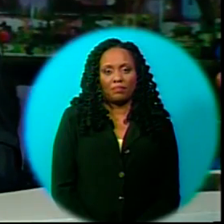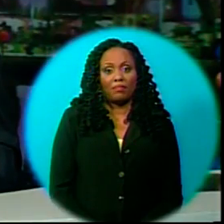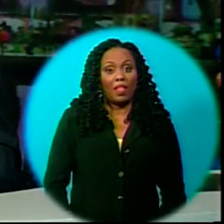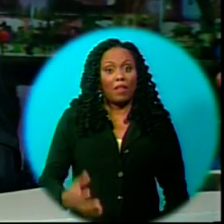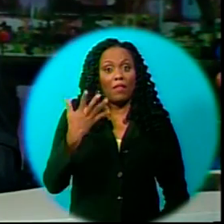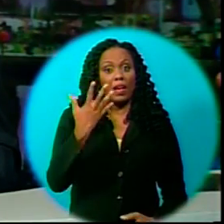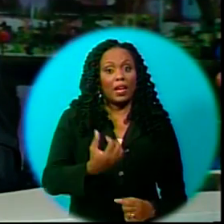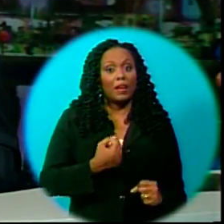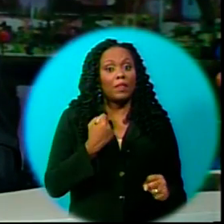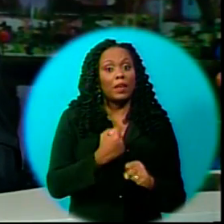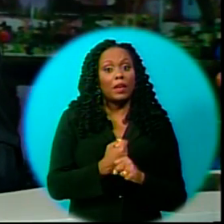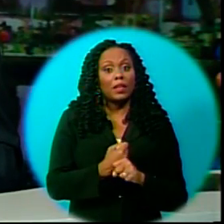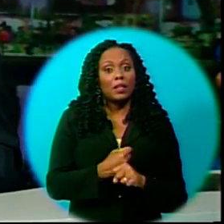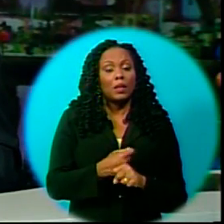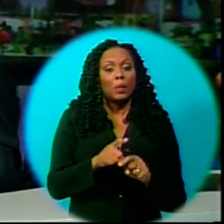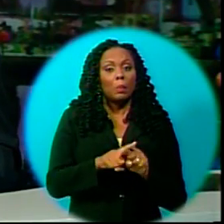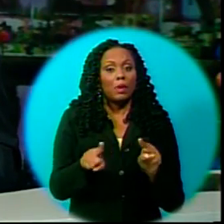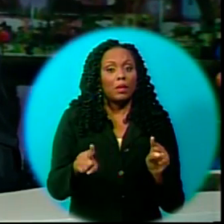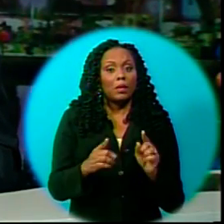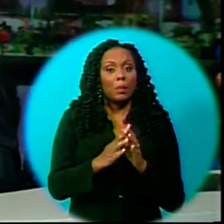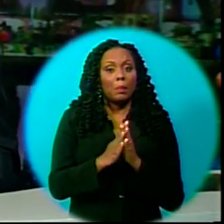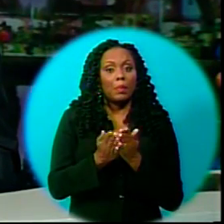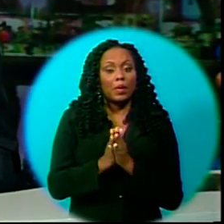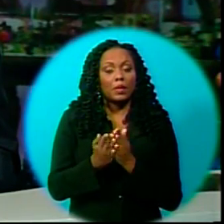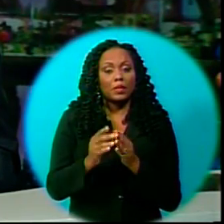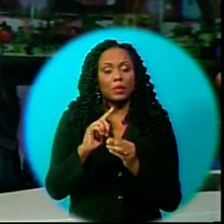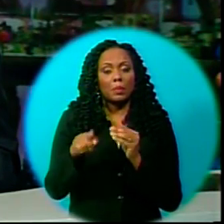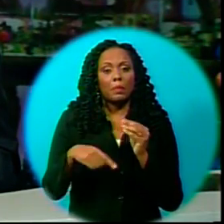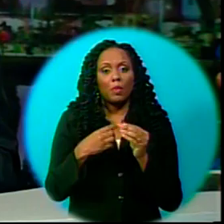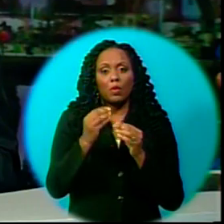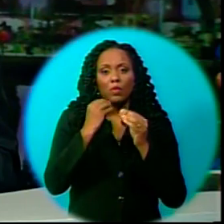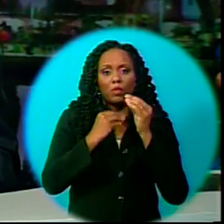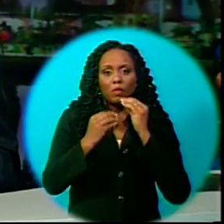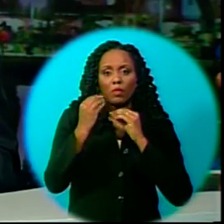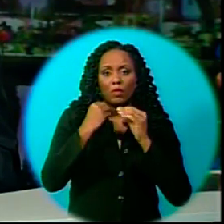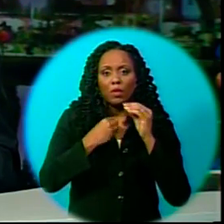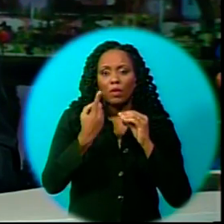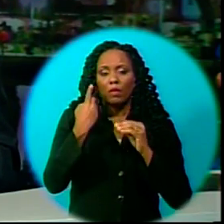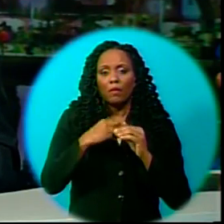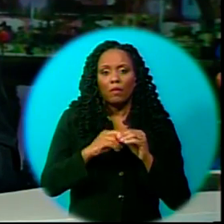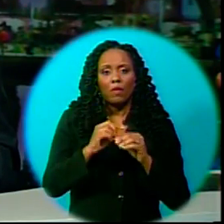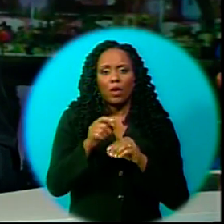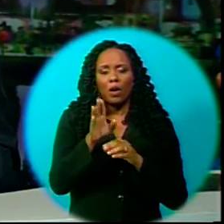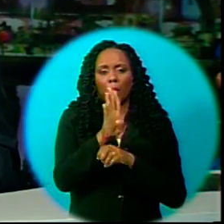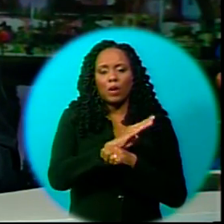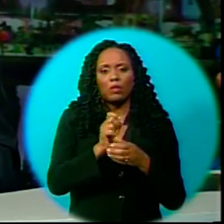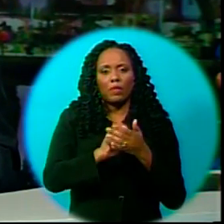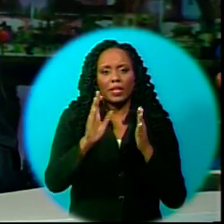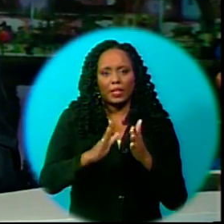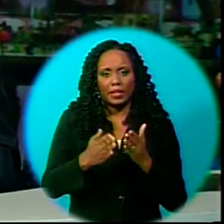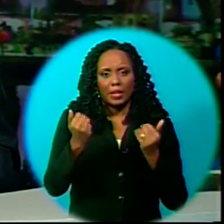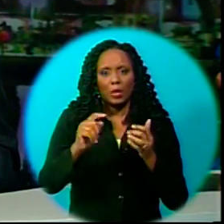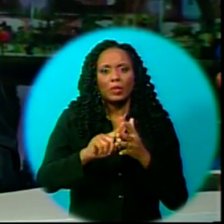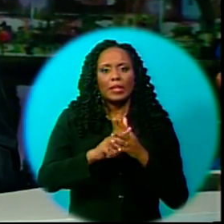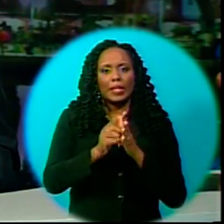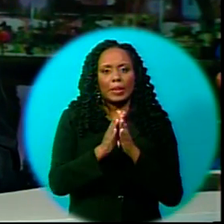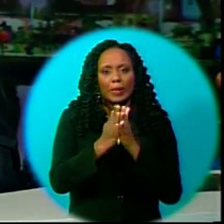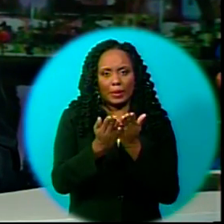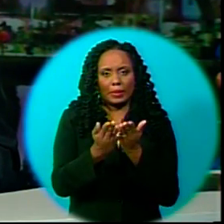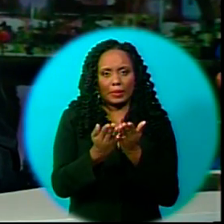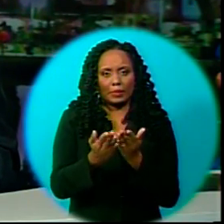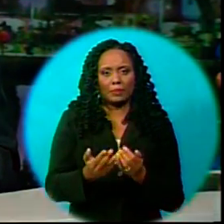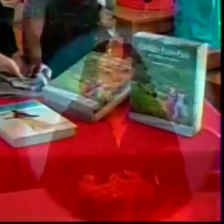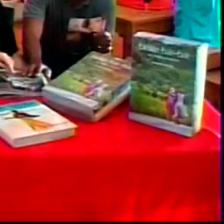It's been 5 years in the making, but books detailing the culinary adventures of a local author have been launched. And